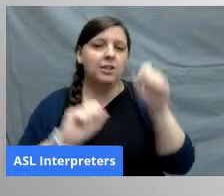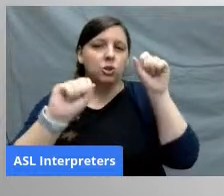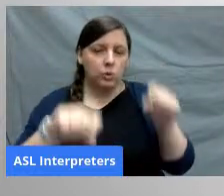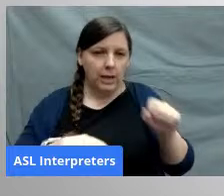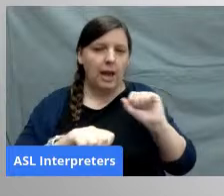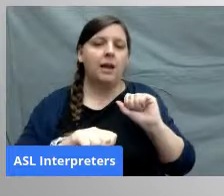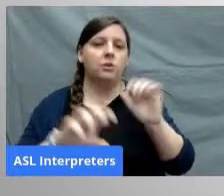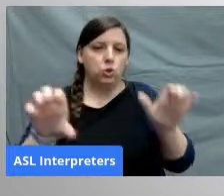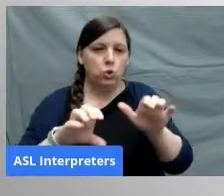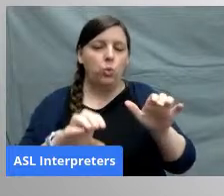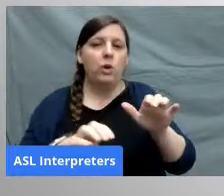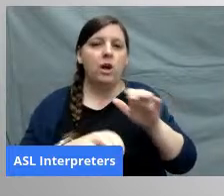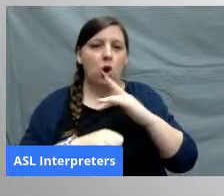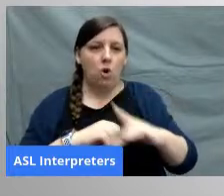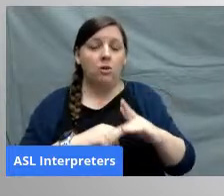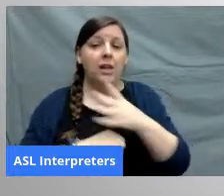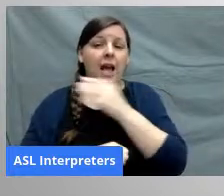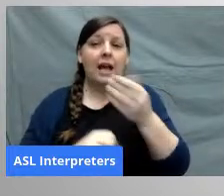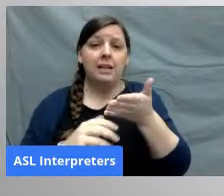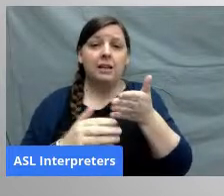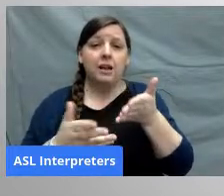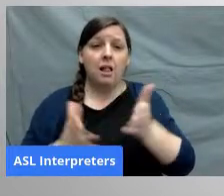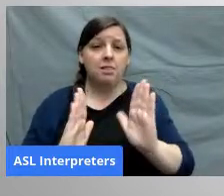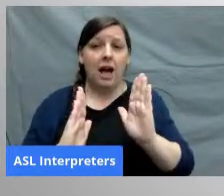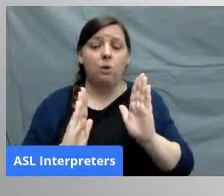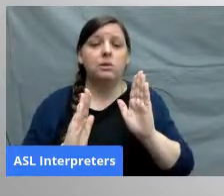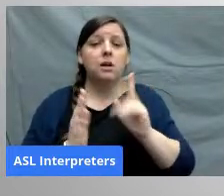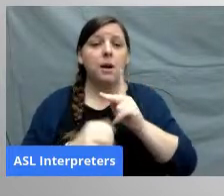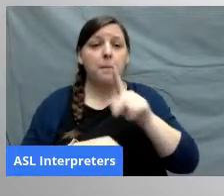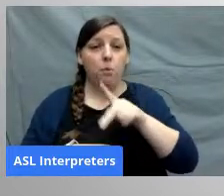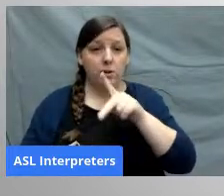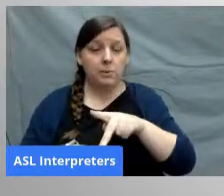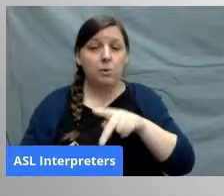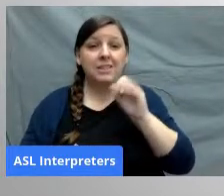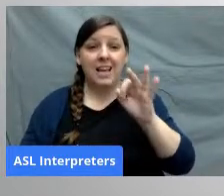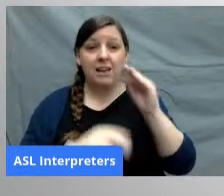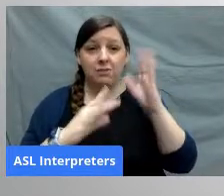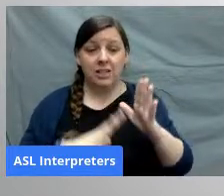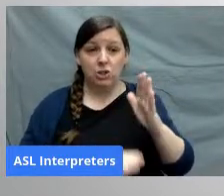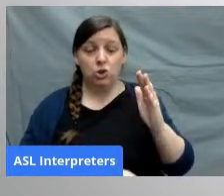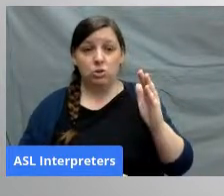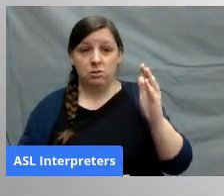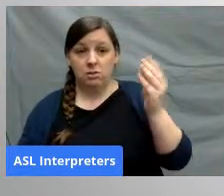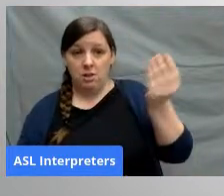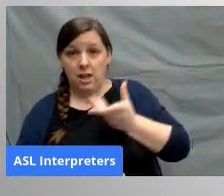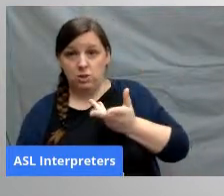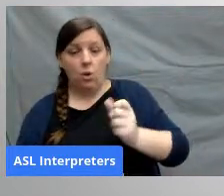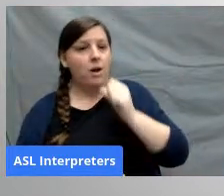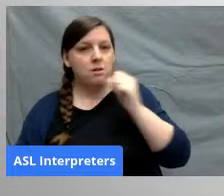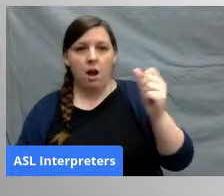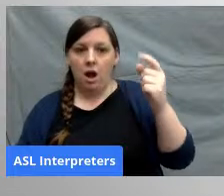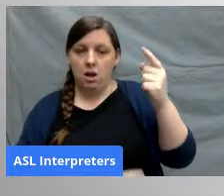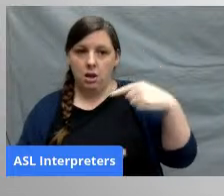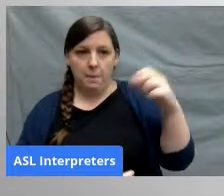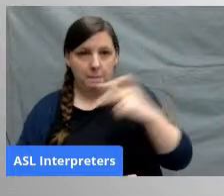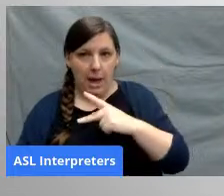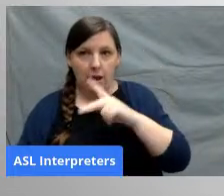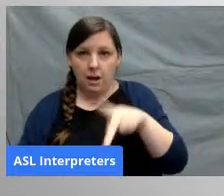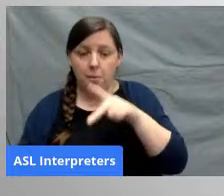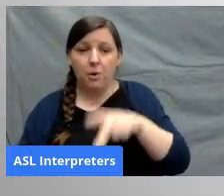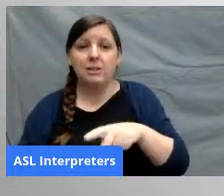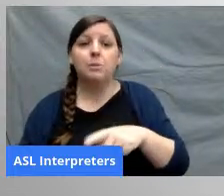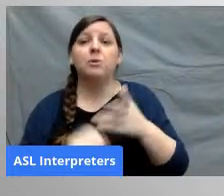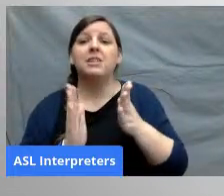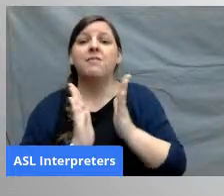allows principals the opportunity, if teachers notify us that they're not returning, principals have asked